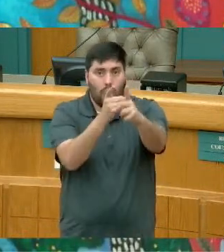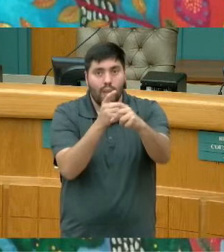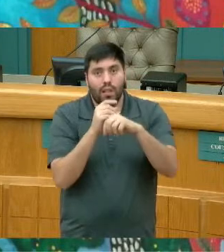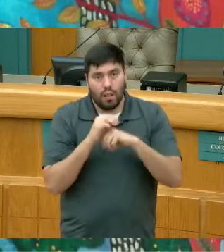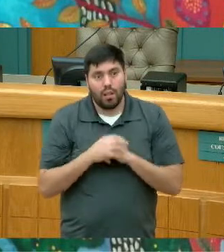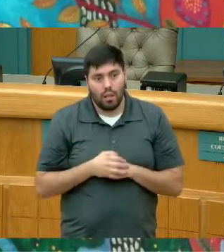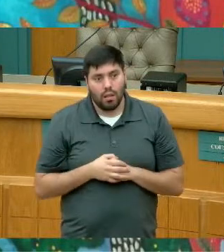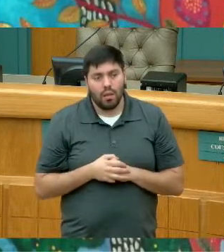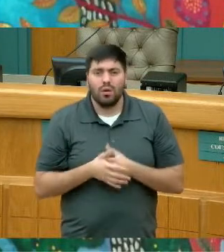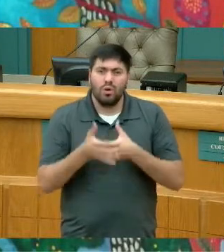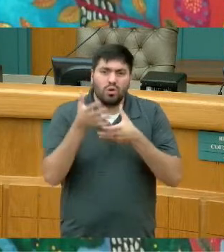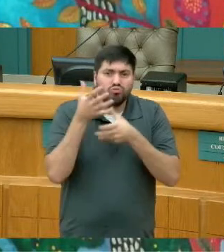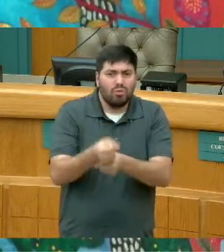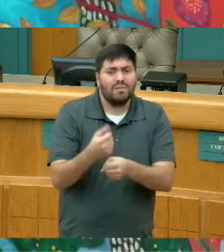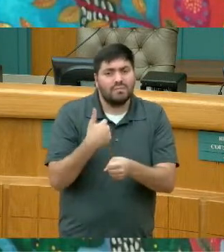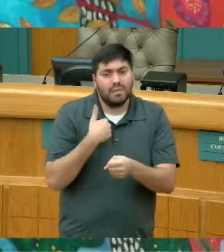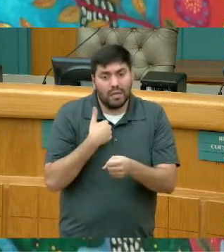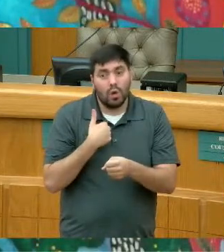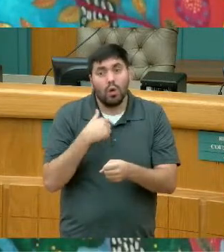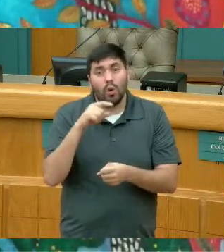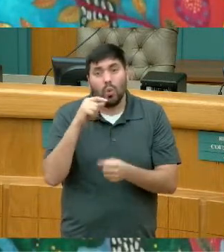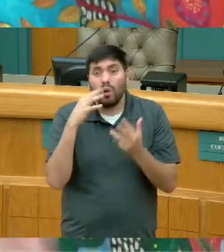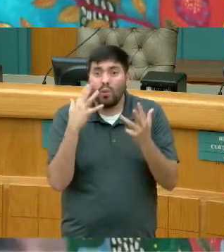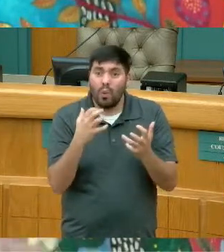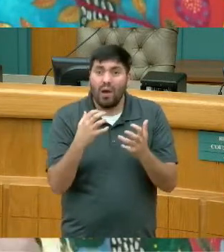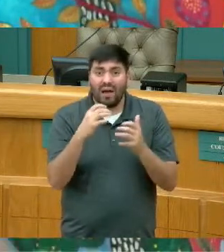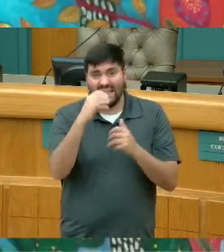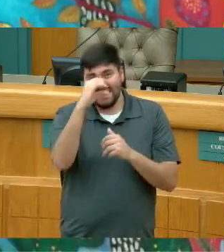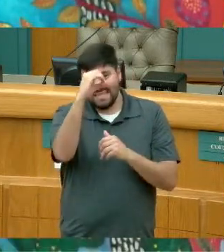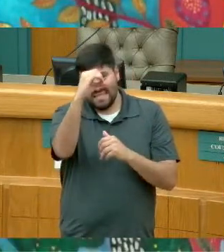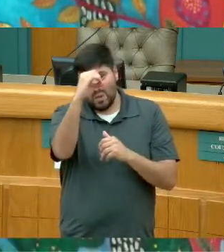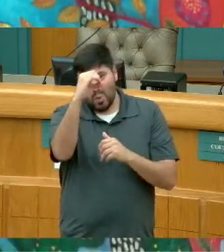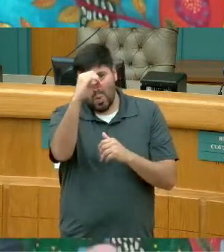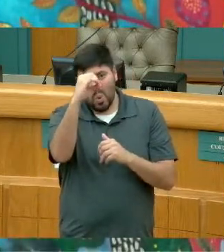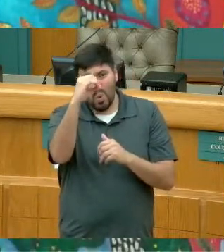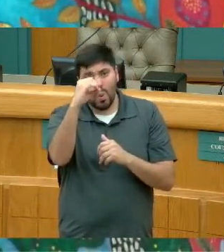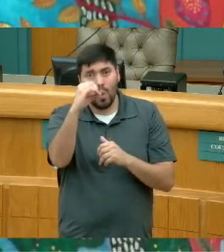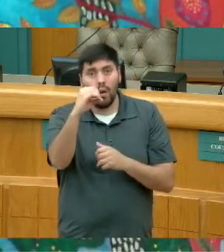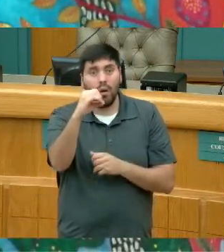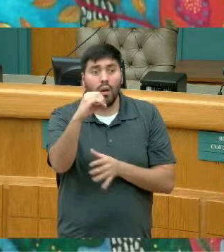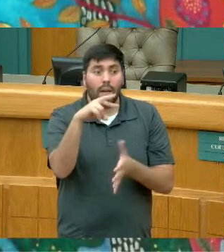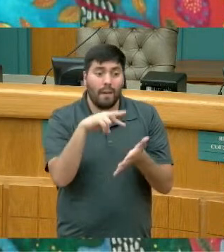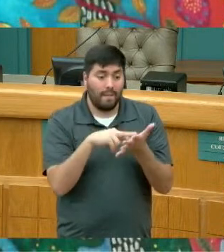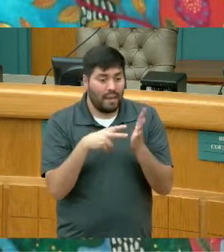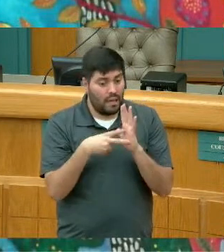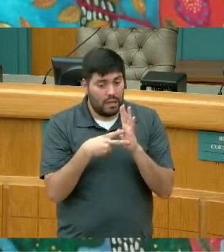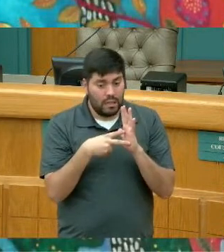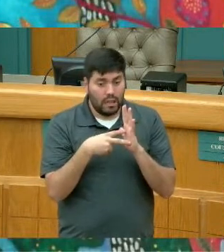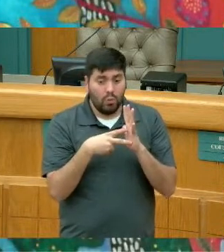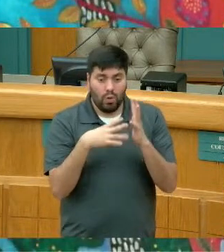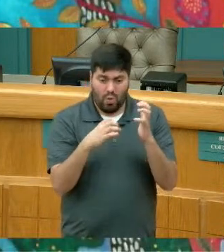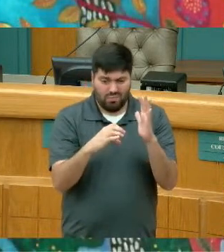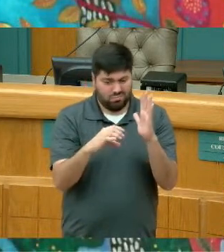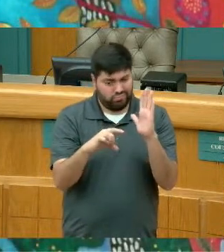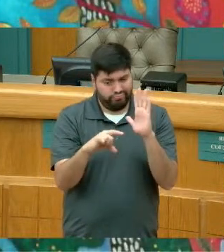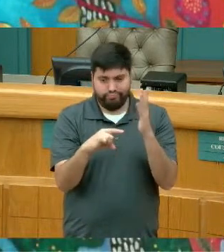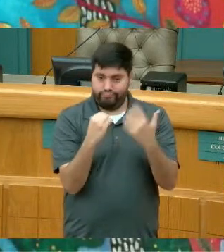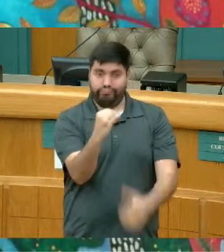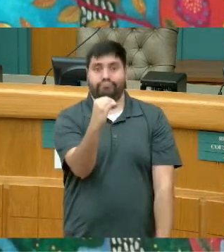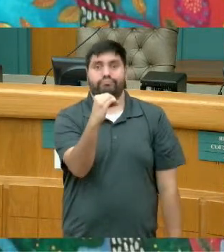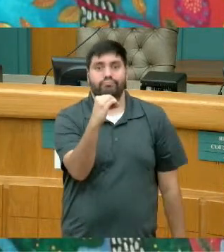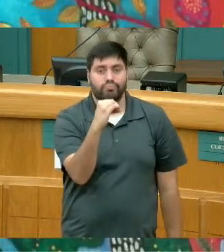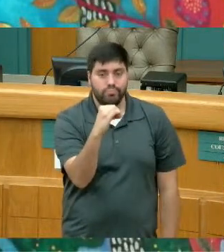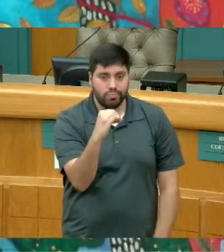is the goal. And trust me, it gives me zero. In fact, it's on the negative Richter